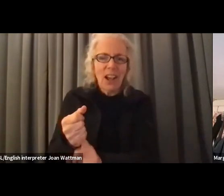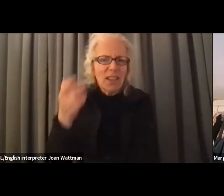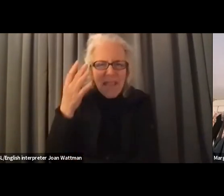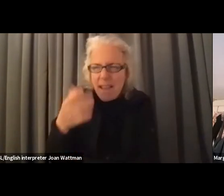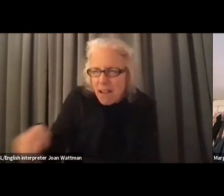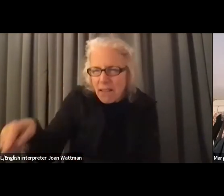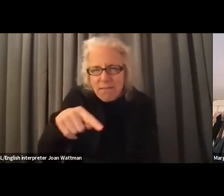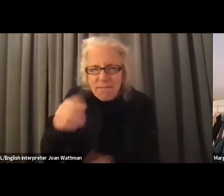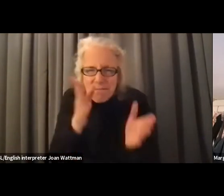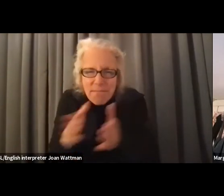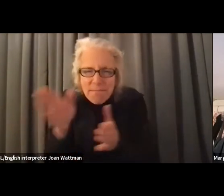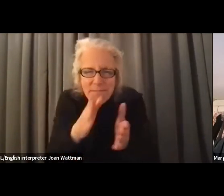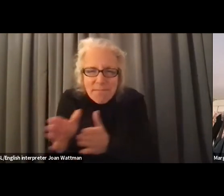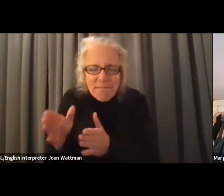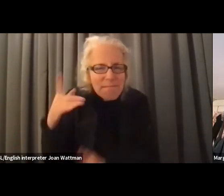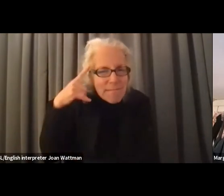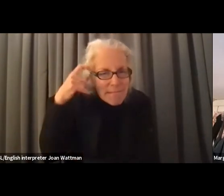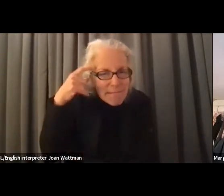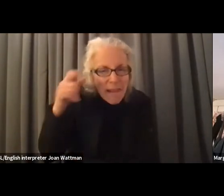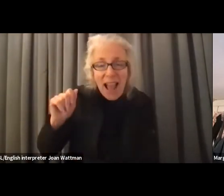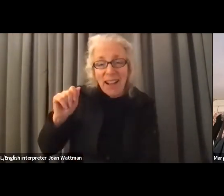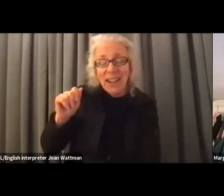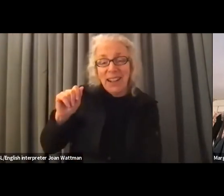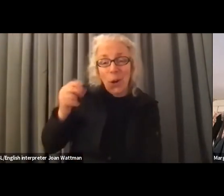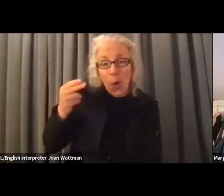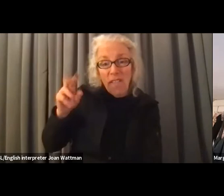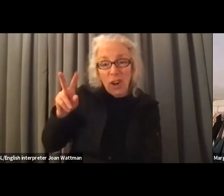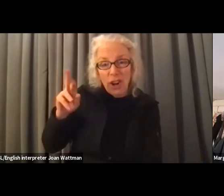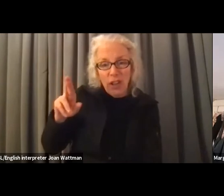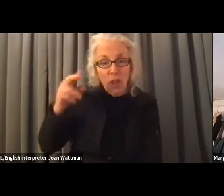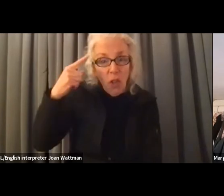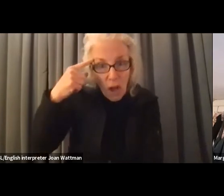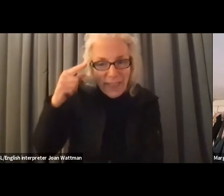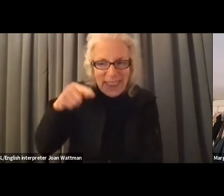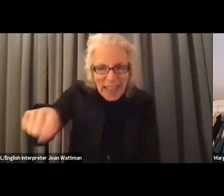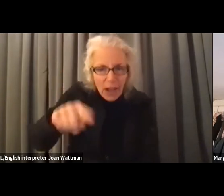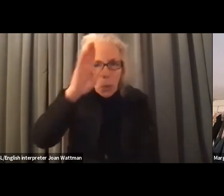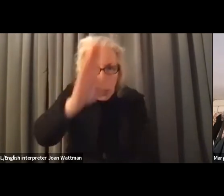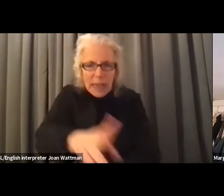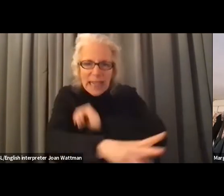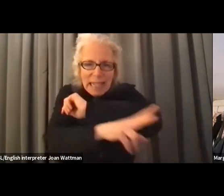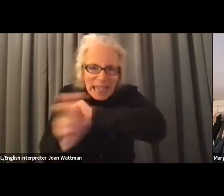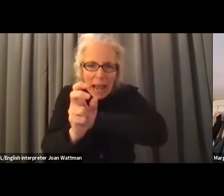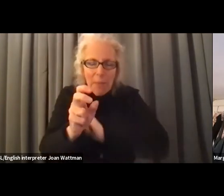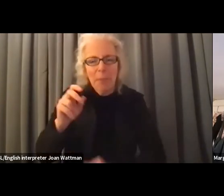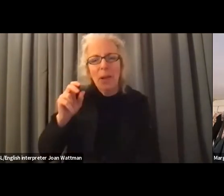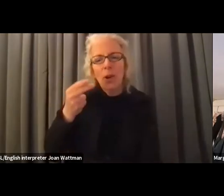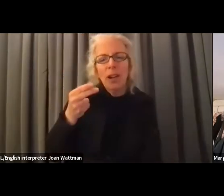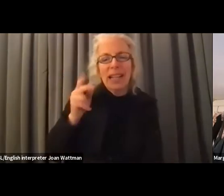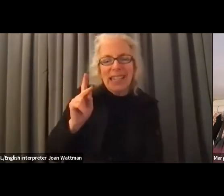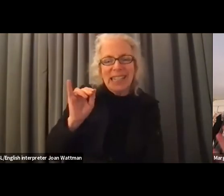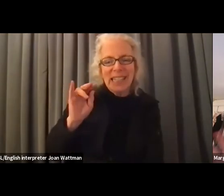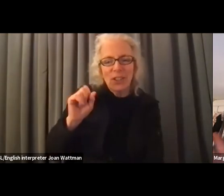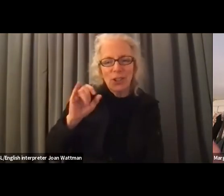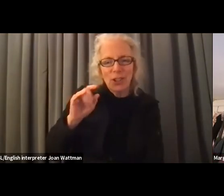alleged by J. Edgar Hoover to kidnap Henry Kissinger. as a result of which they were sent to federal